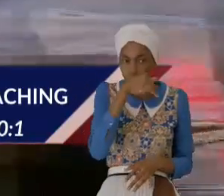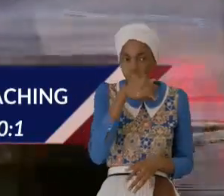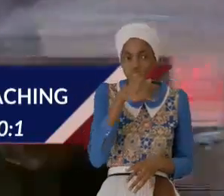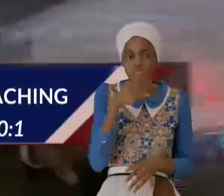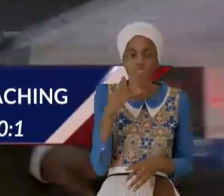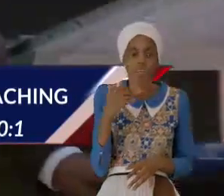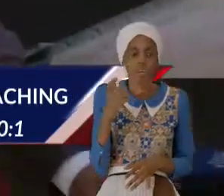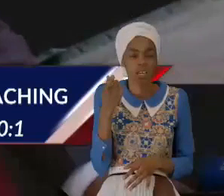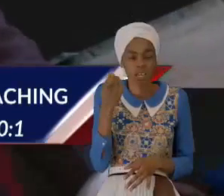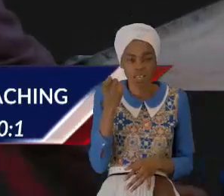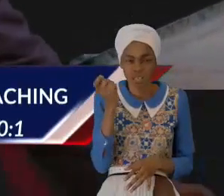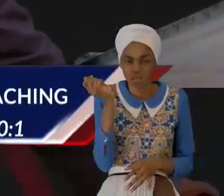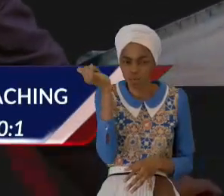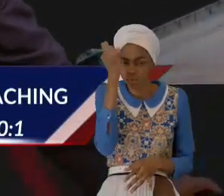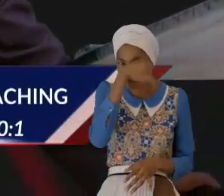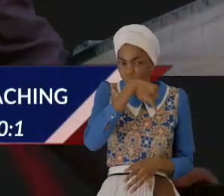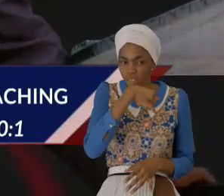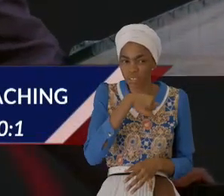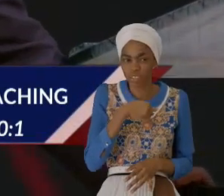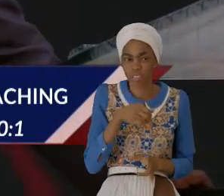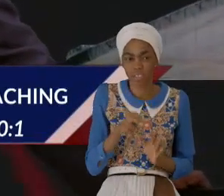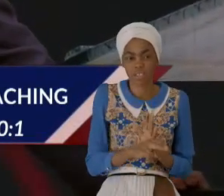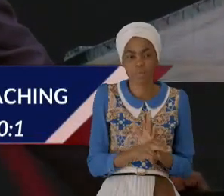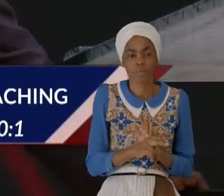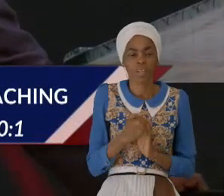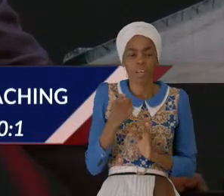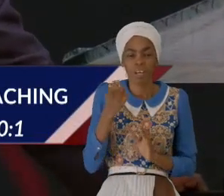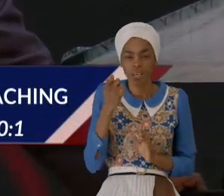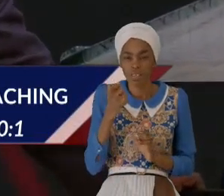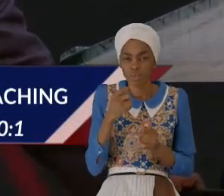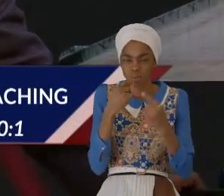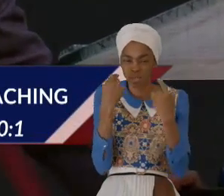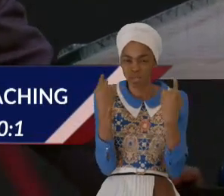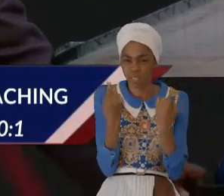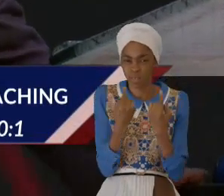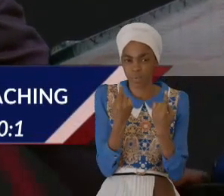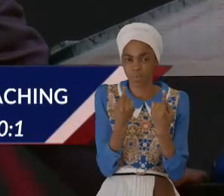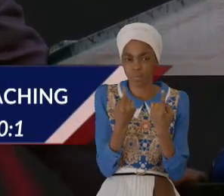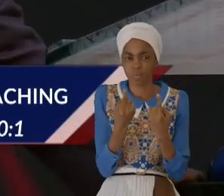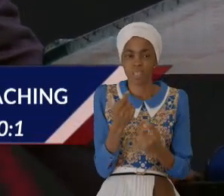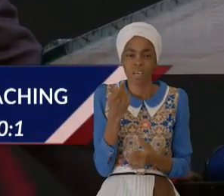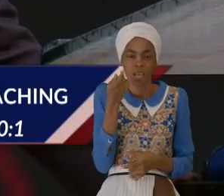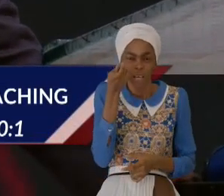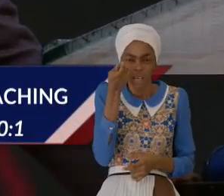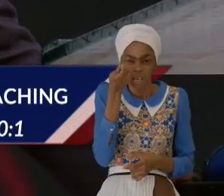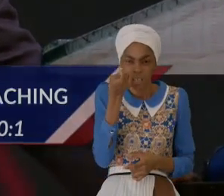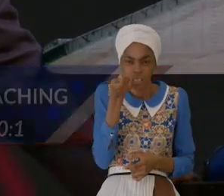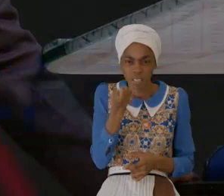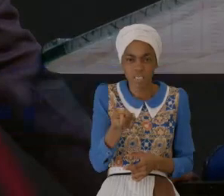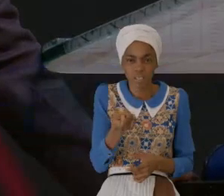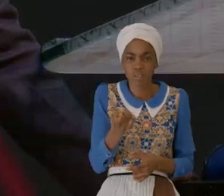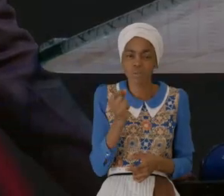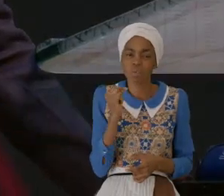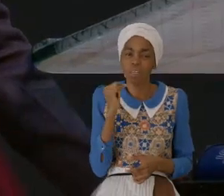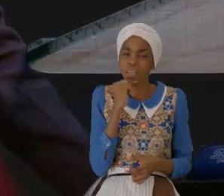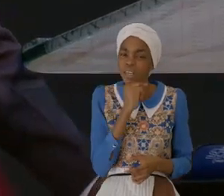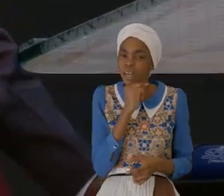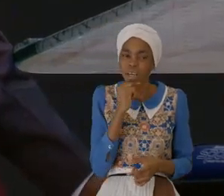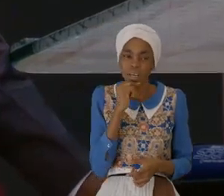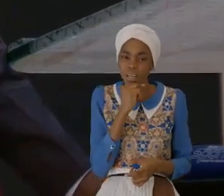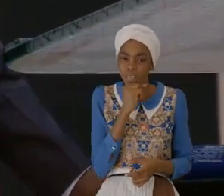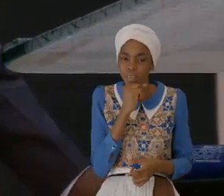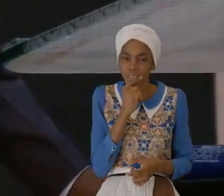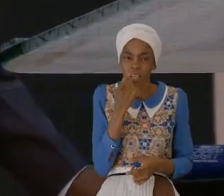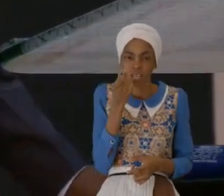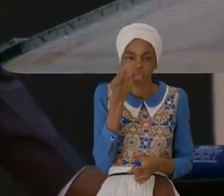a little foolishness, a little sinfulness, a little exaggeration, a